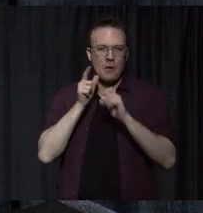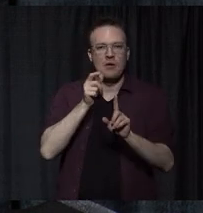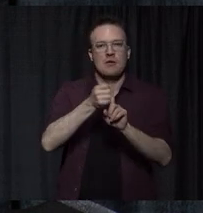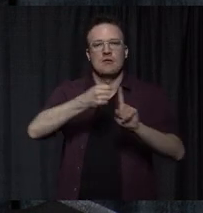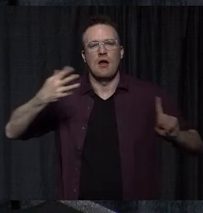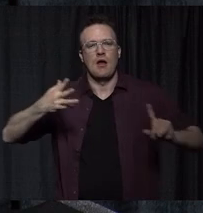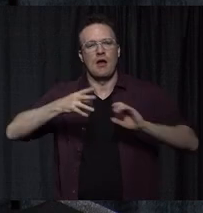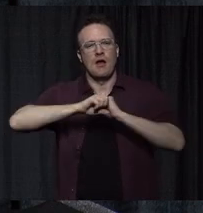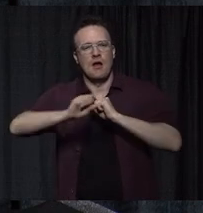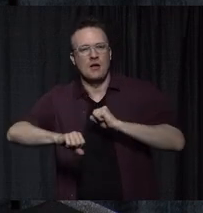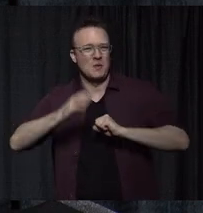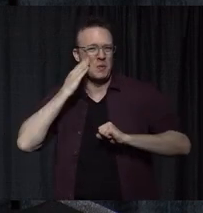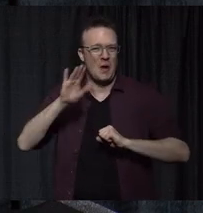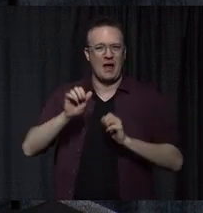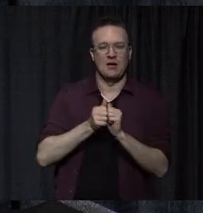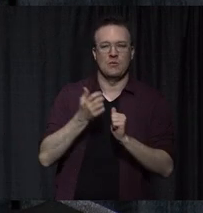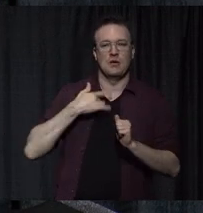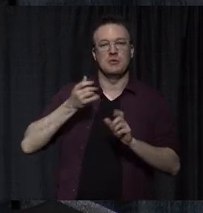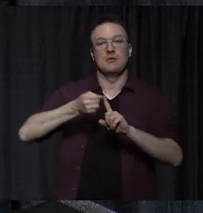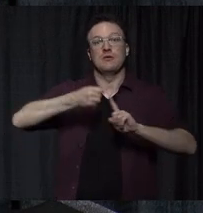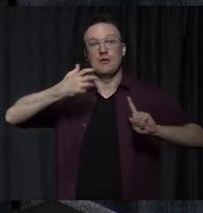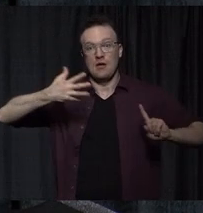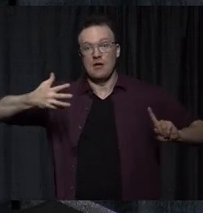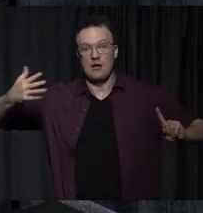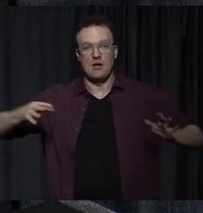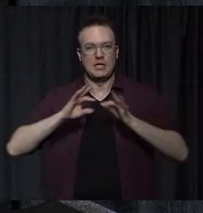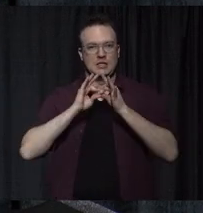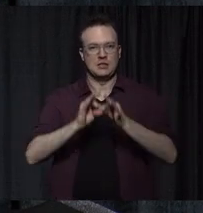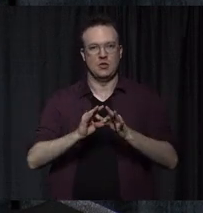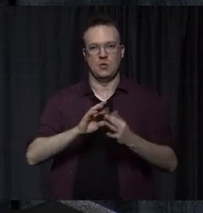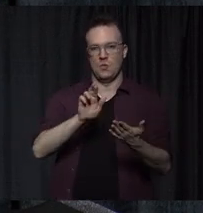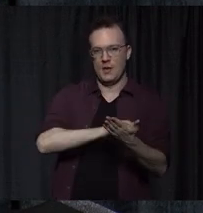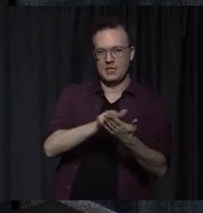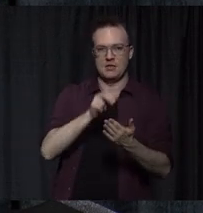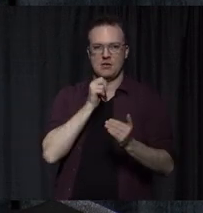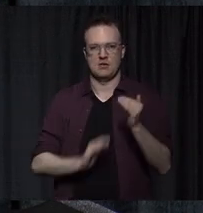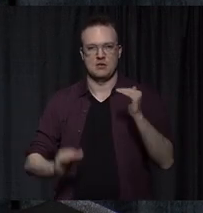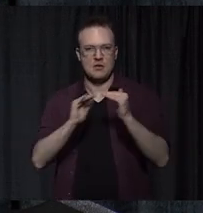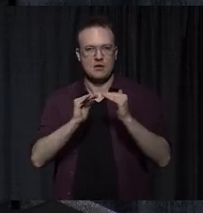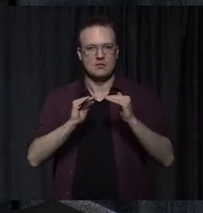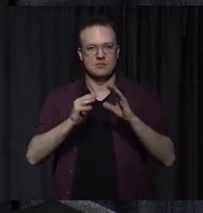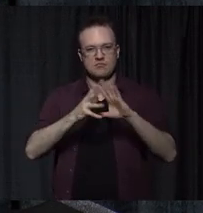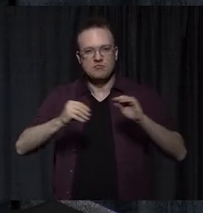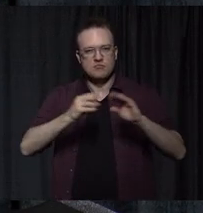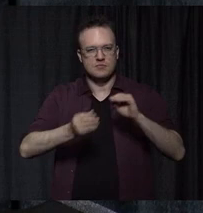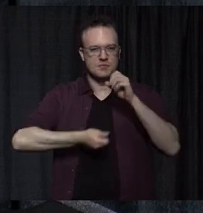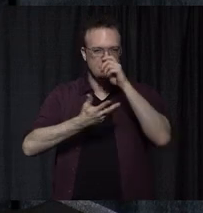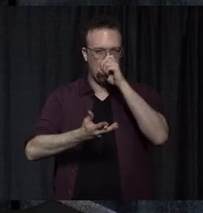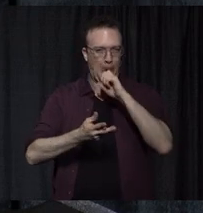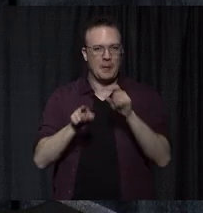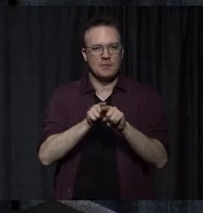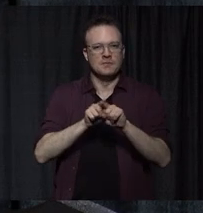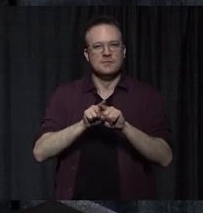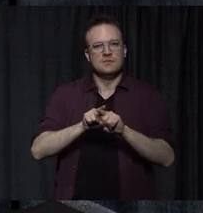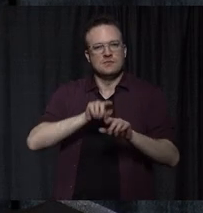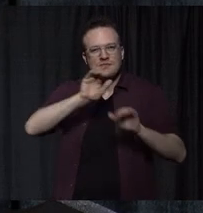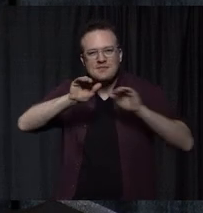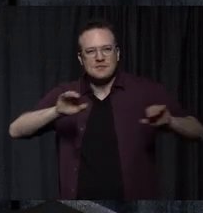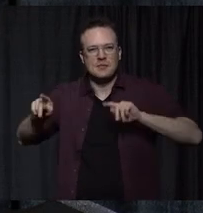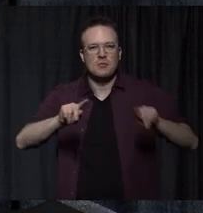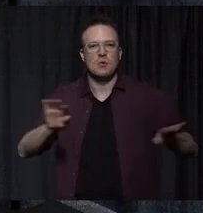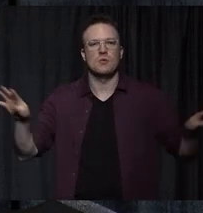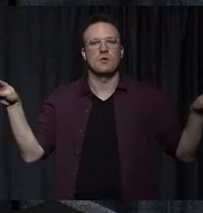length. You know how we can be. We can expound at length about racism and inequality and rally people around social